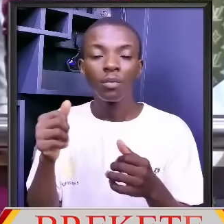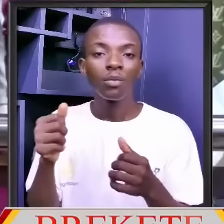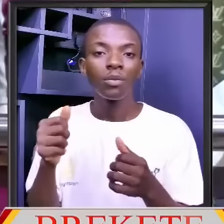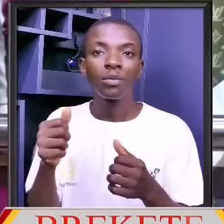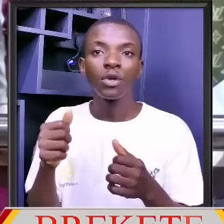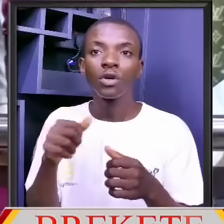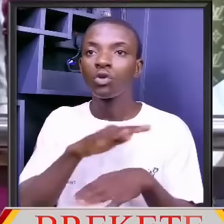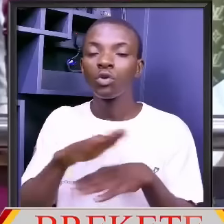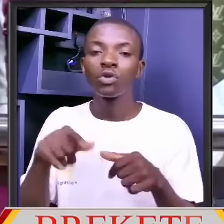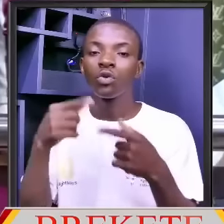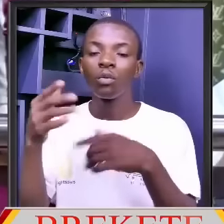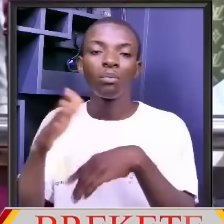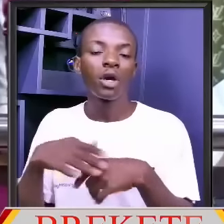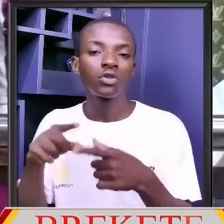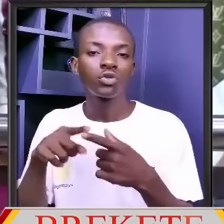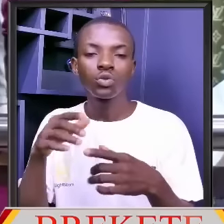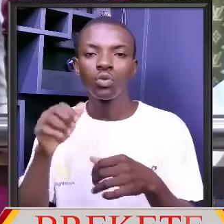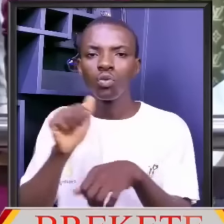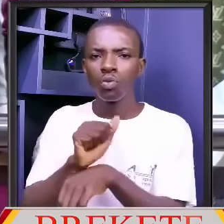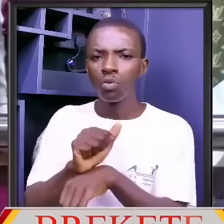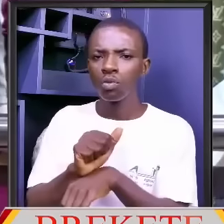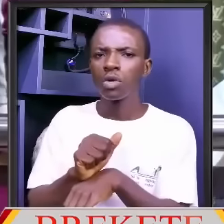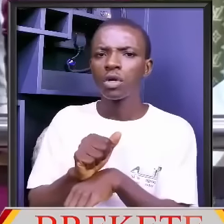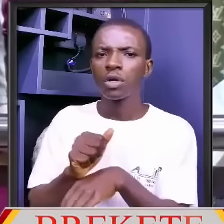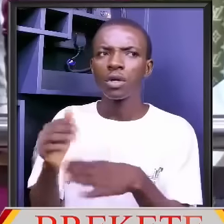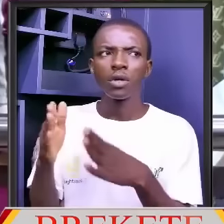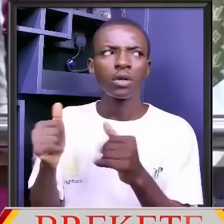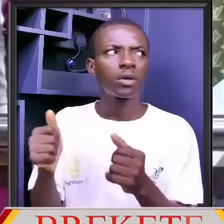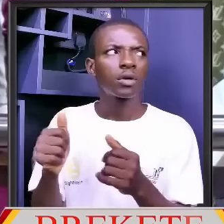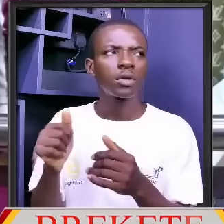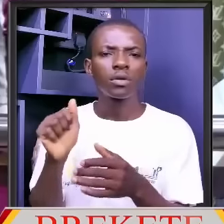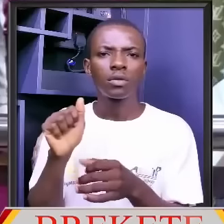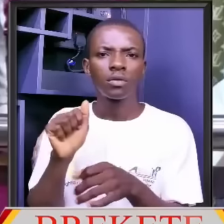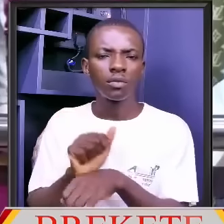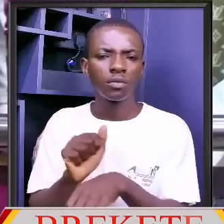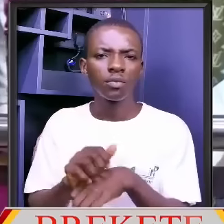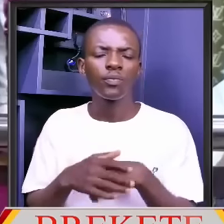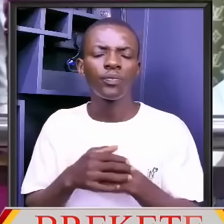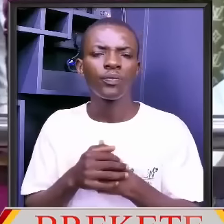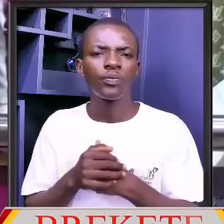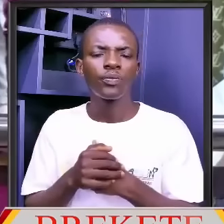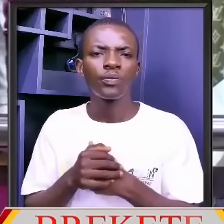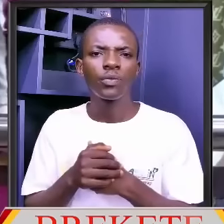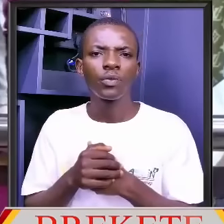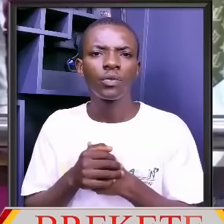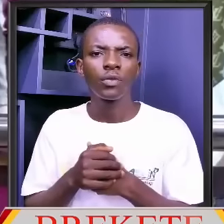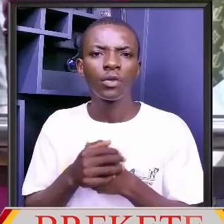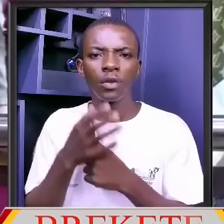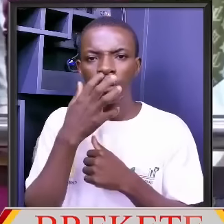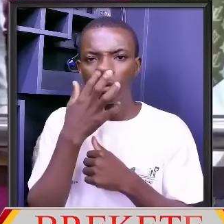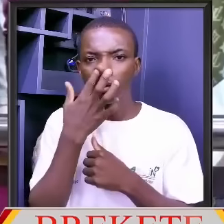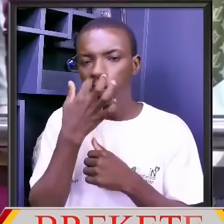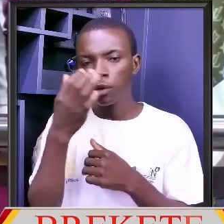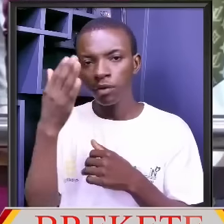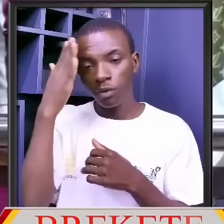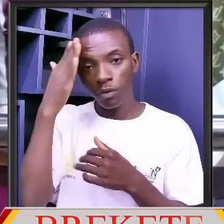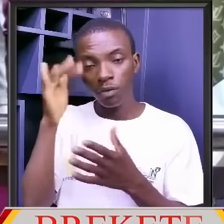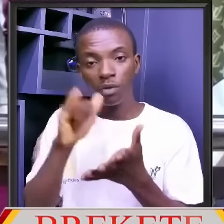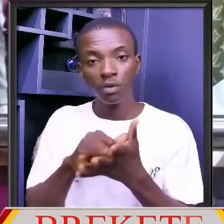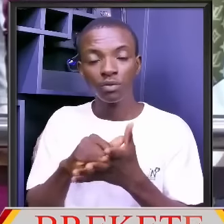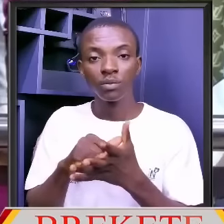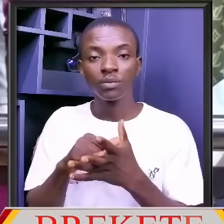to the woman. Mm. So they come ask the woman. Say okay, this pikin. So wait, hold on there. Make una know